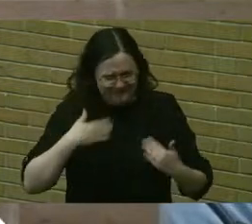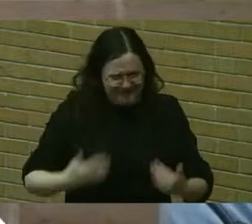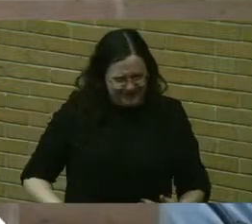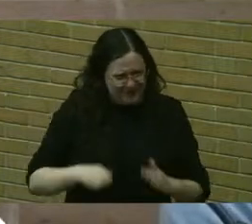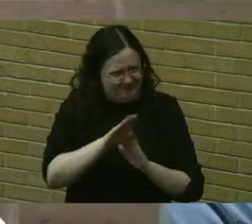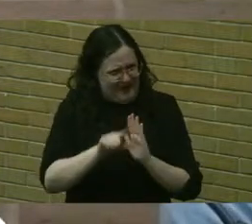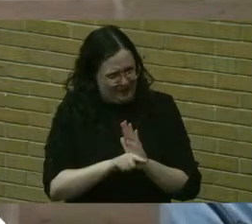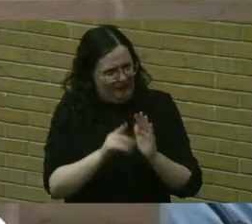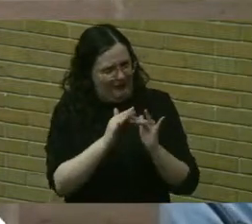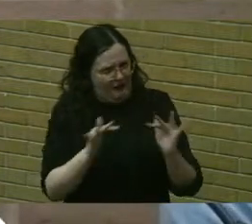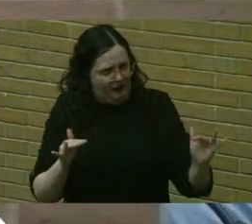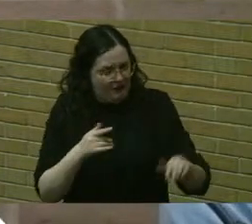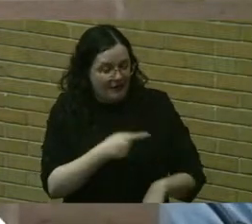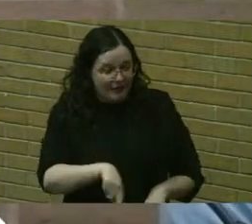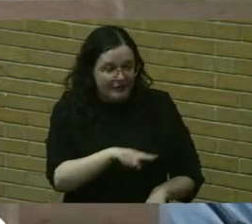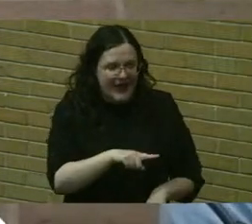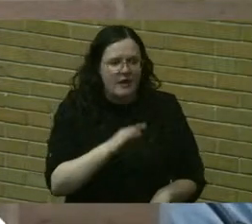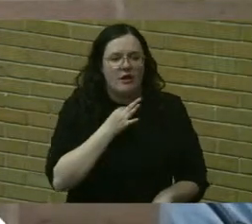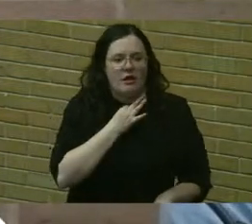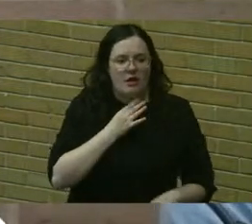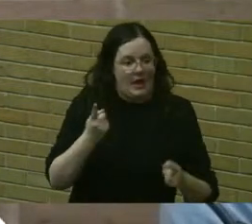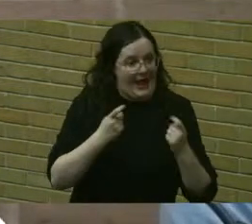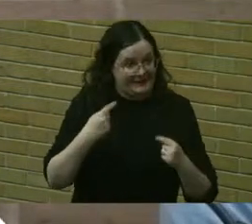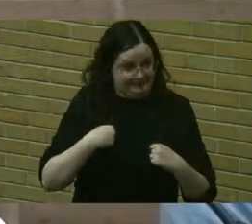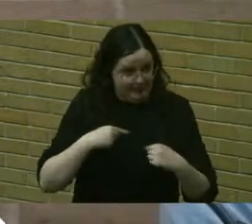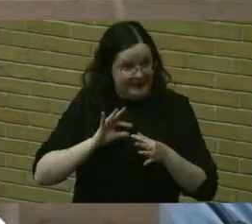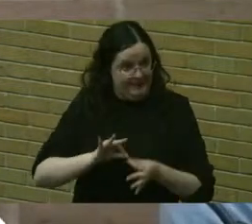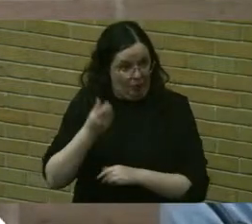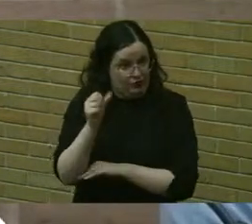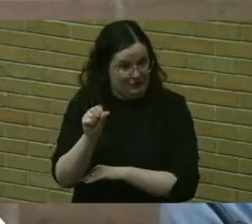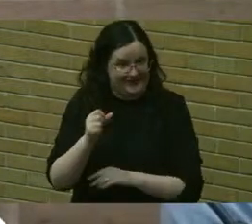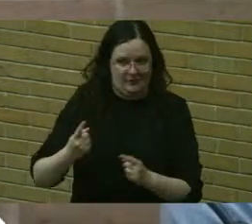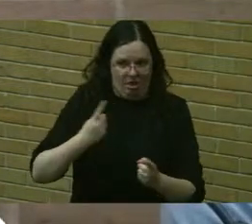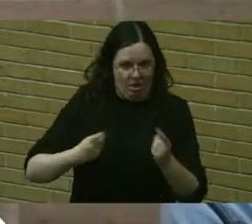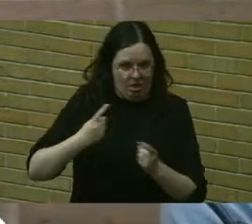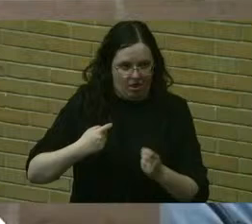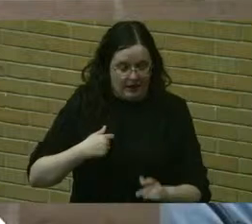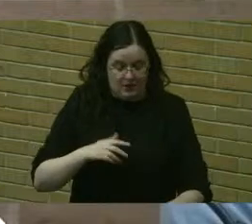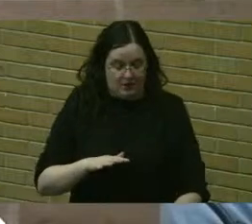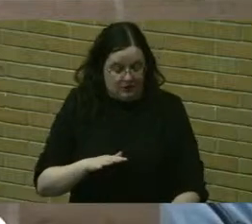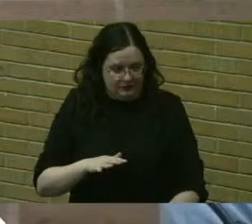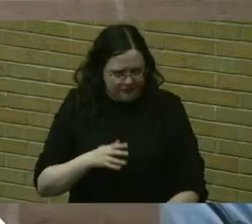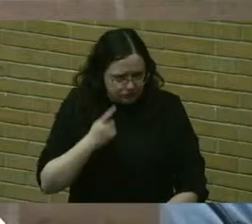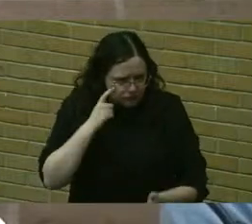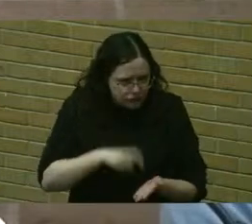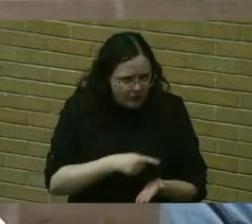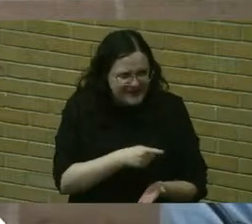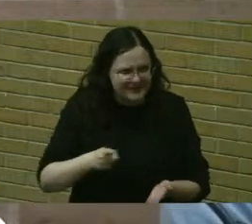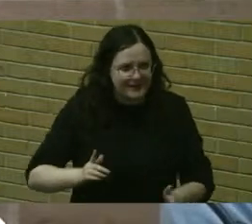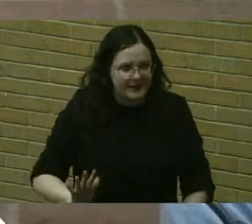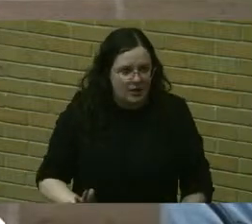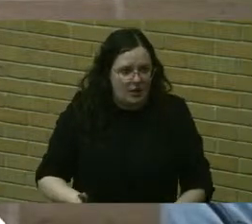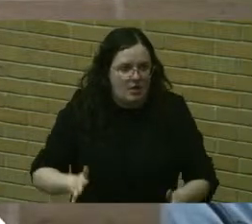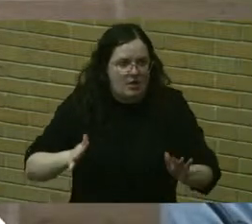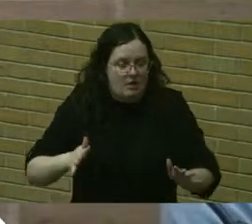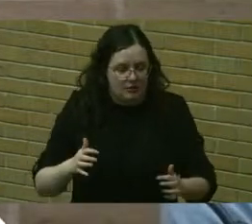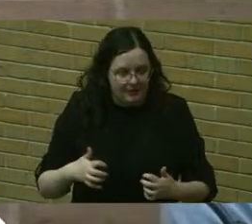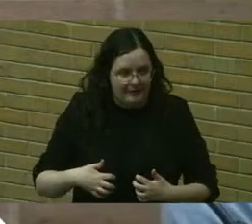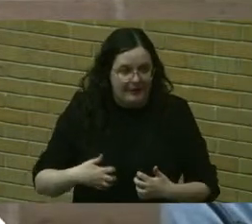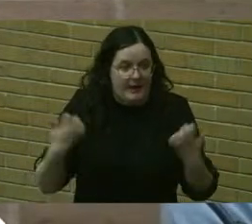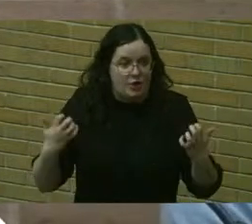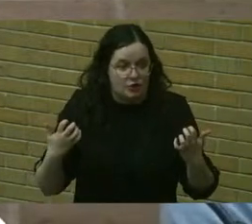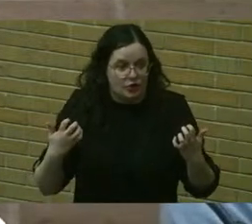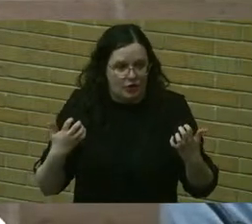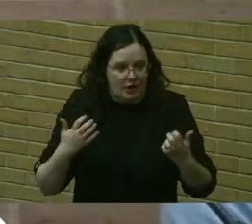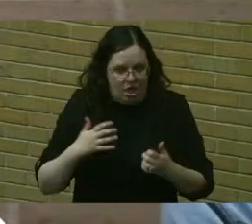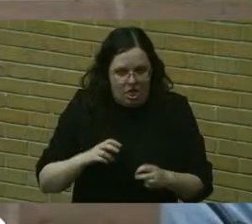began asking me questions about the protest. Anxiety, unrest, and even anger replaced the quiet and calm from moments